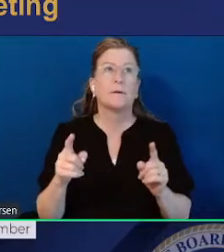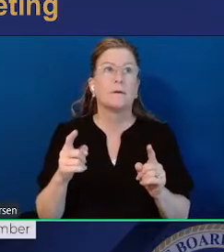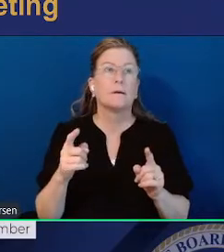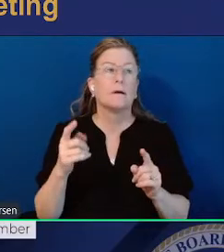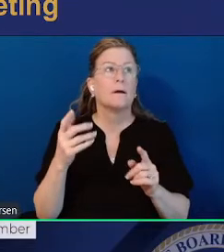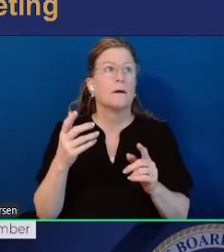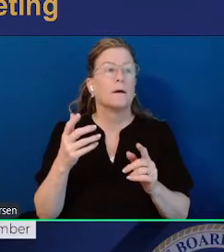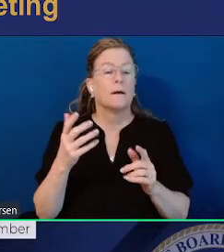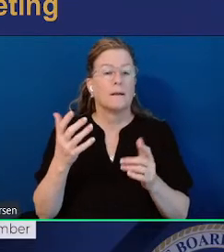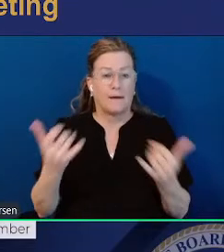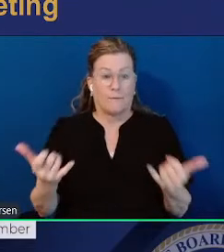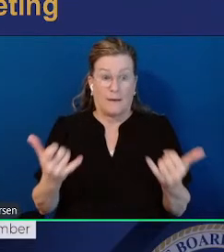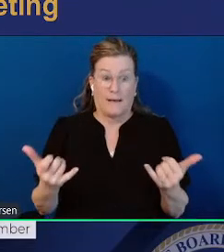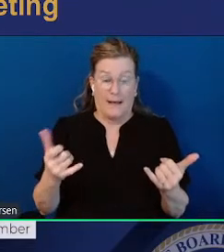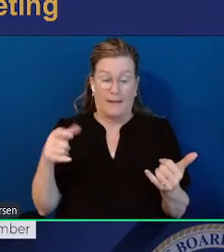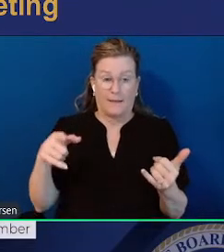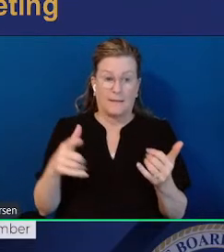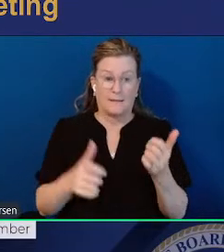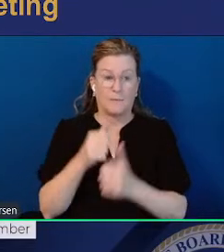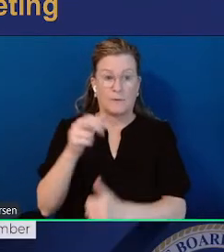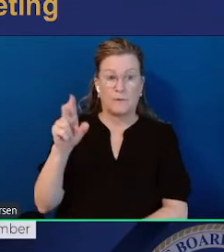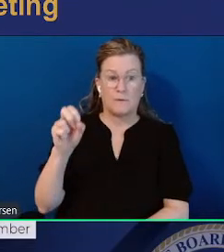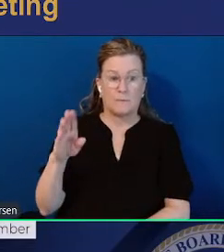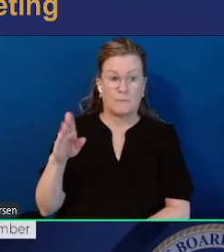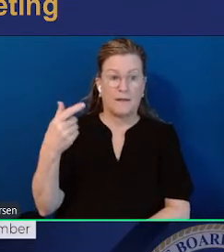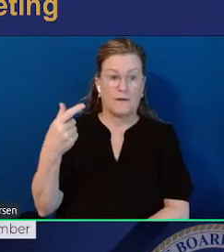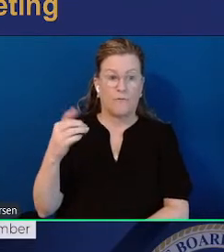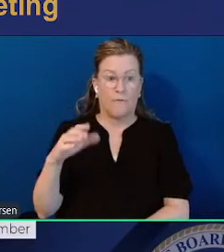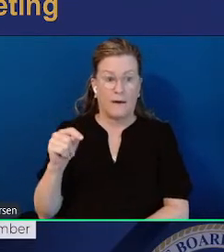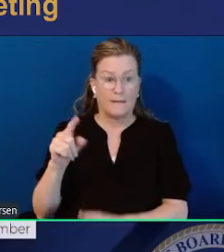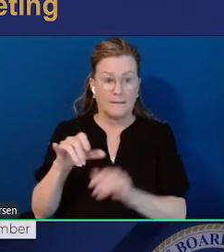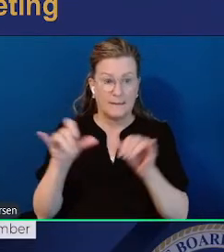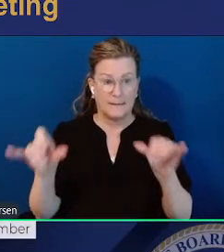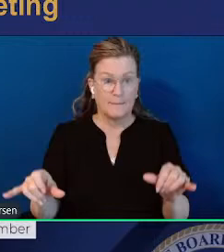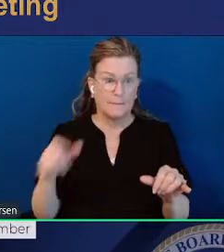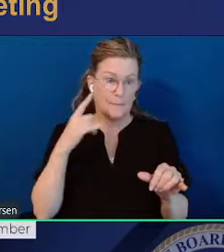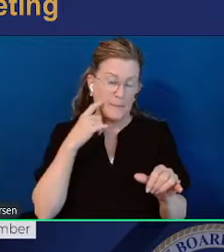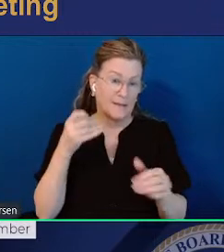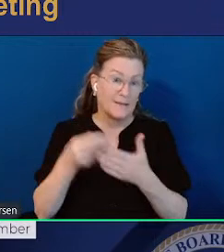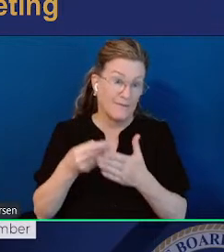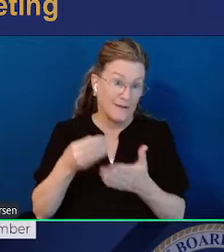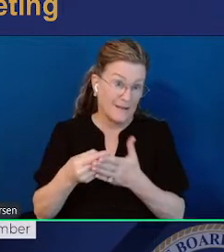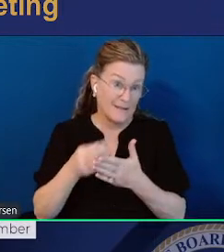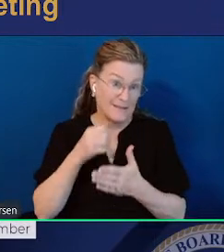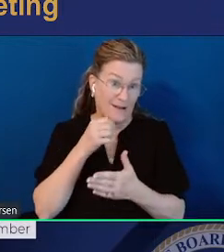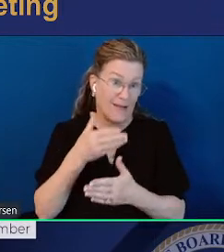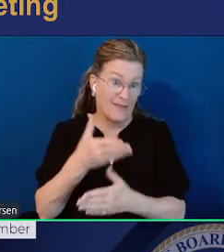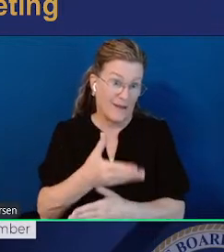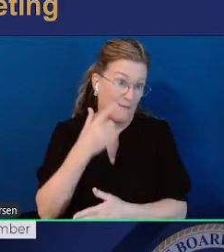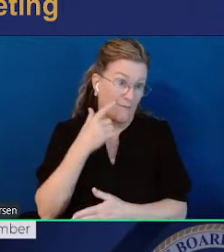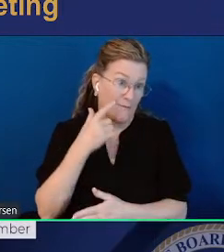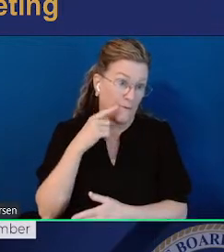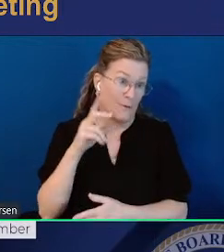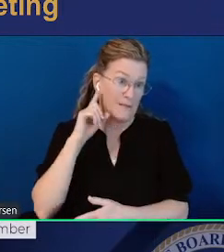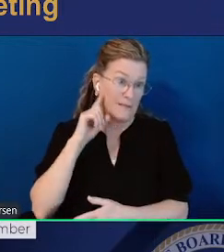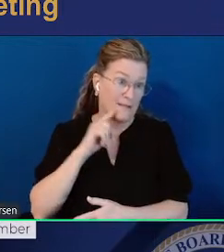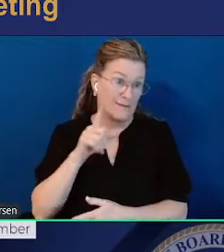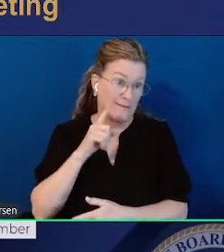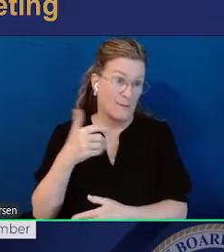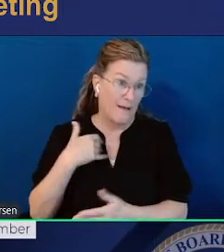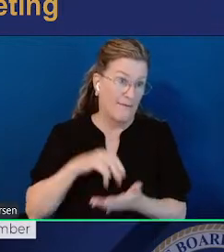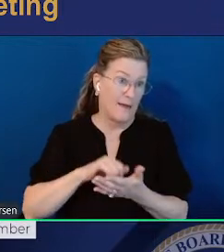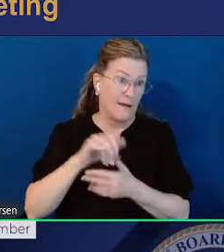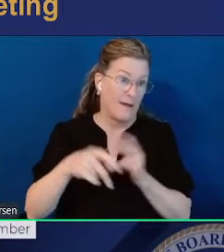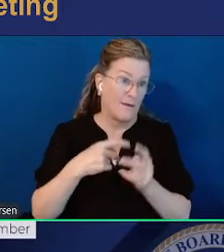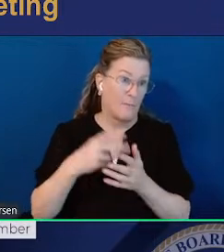need right now, this is primarily a USBE grant system because the funding is not there for the deaf to have such a program.